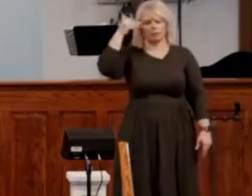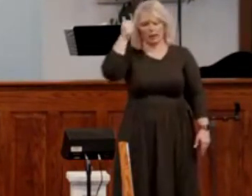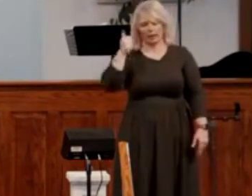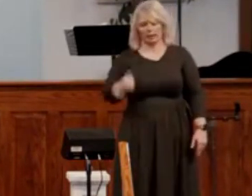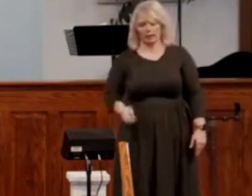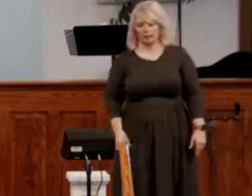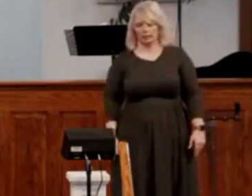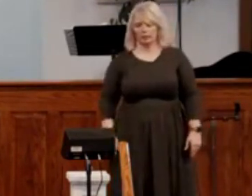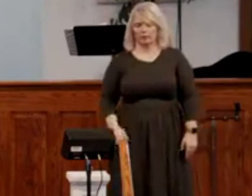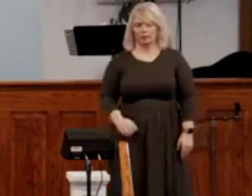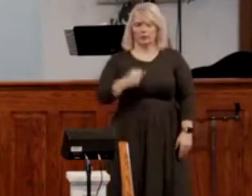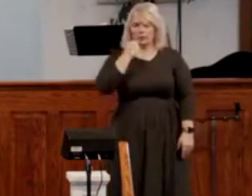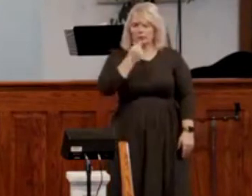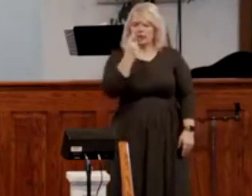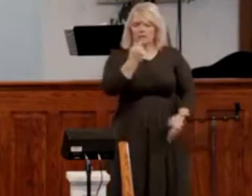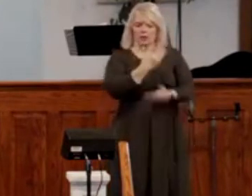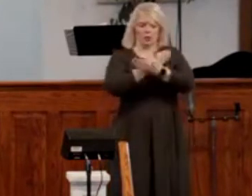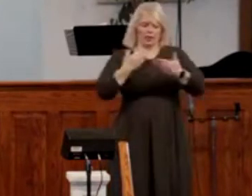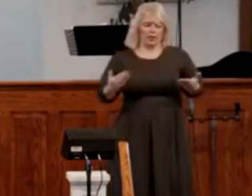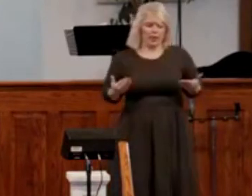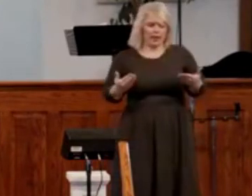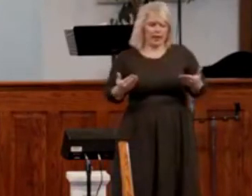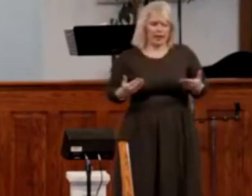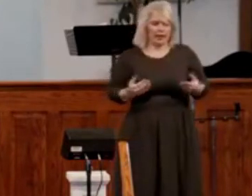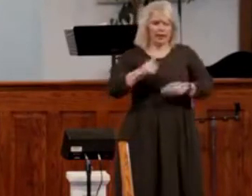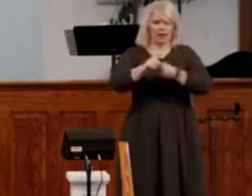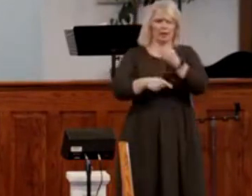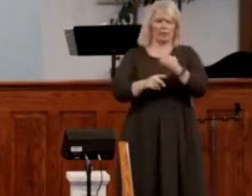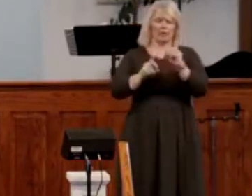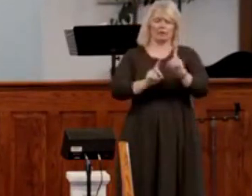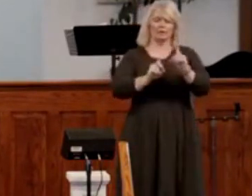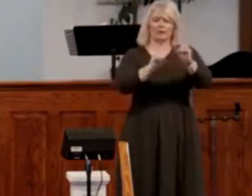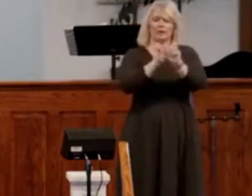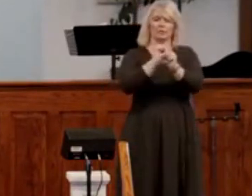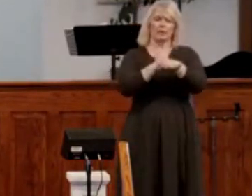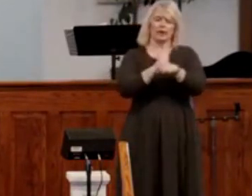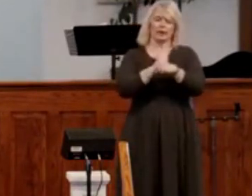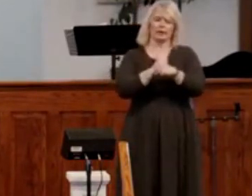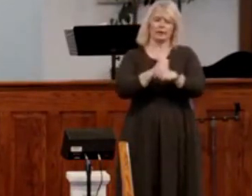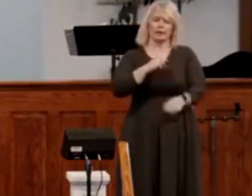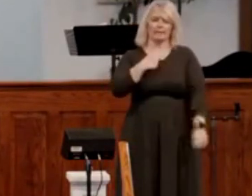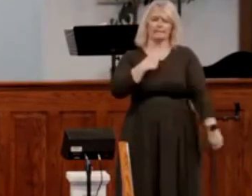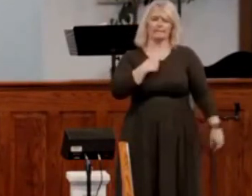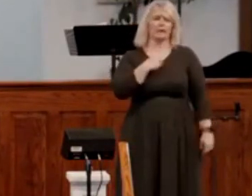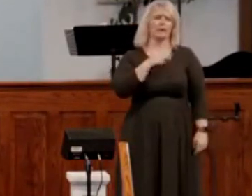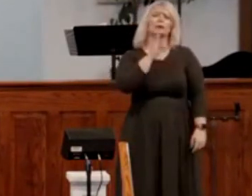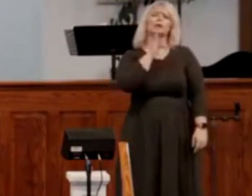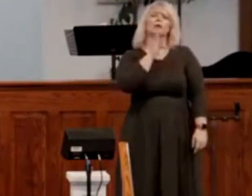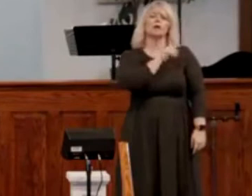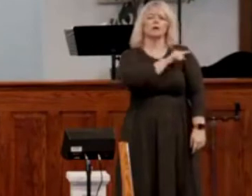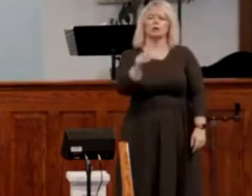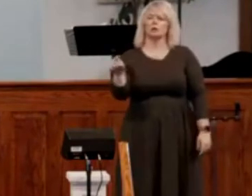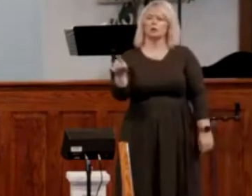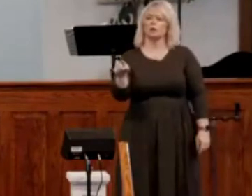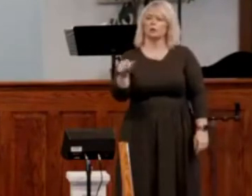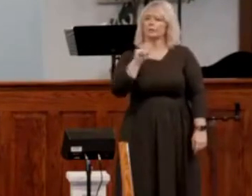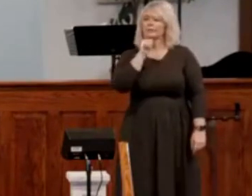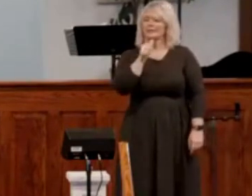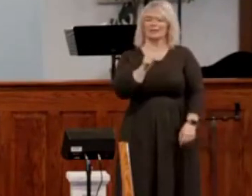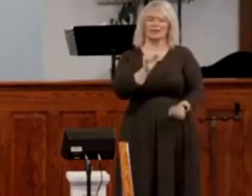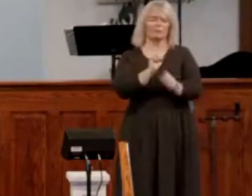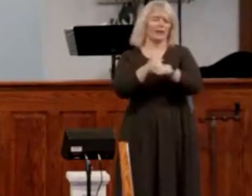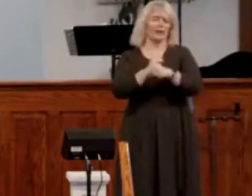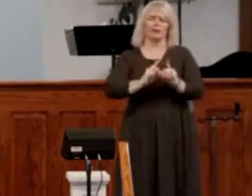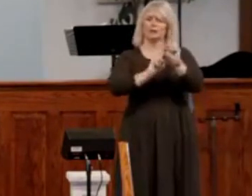If we can say one thing about disciple making from the pulpit, it'd be this. Me talking to you this morning is not necessarily disciple